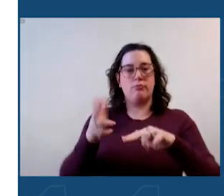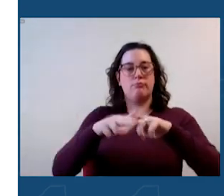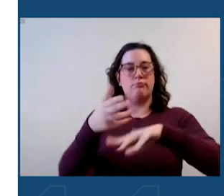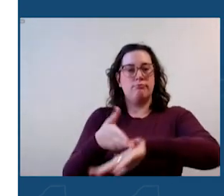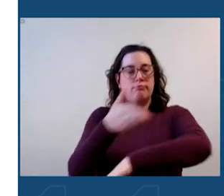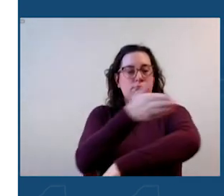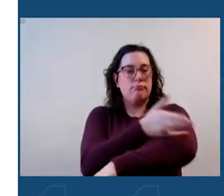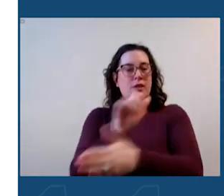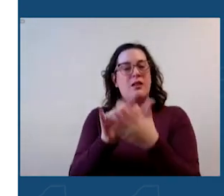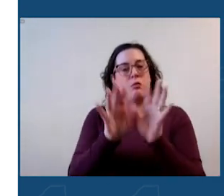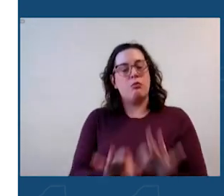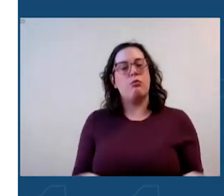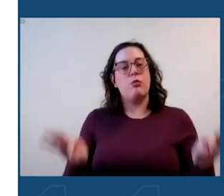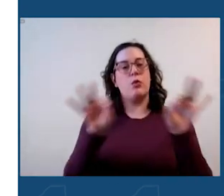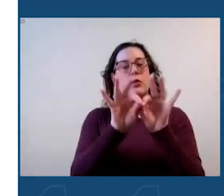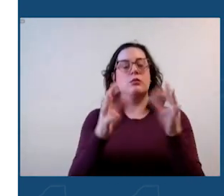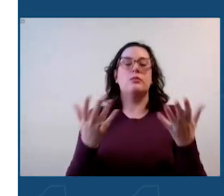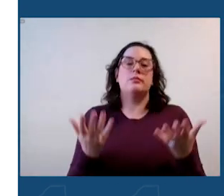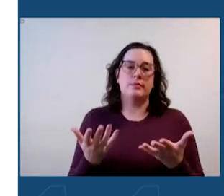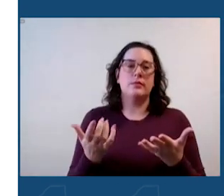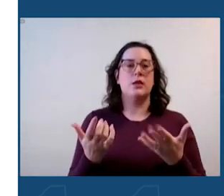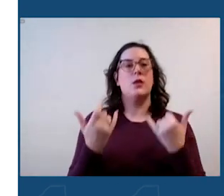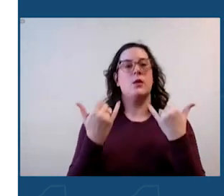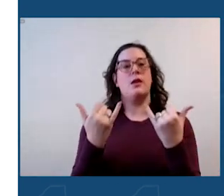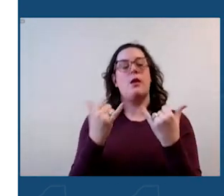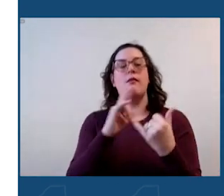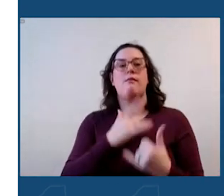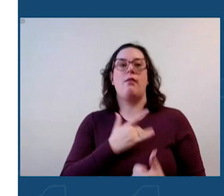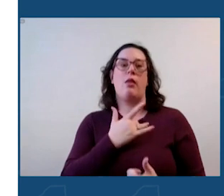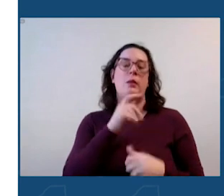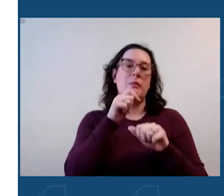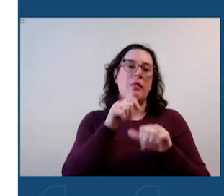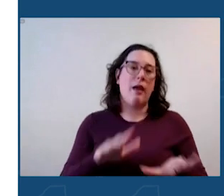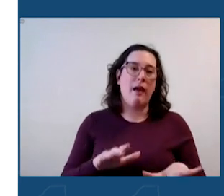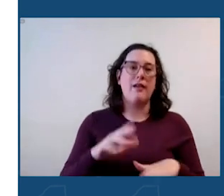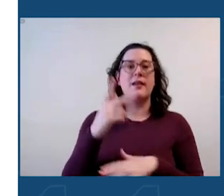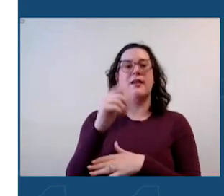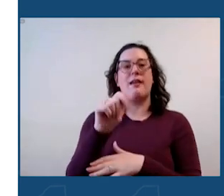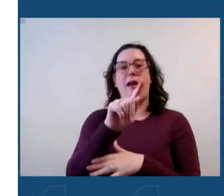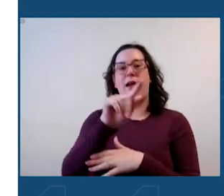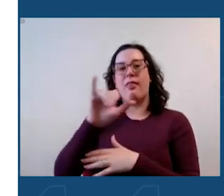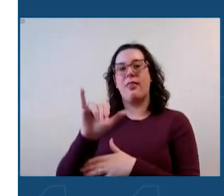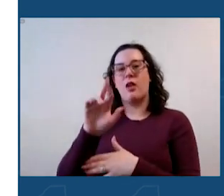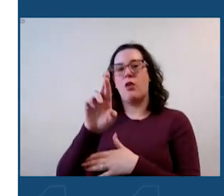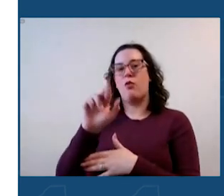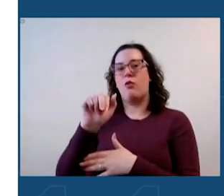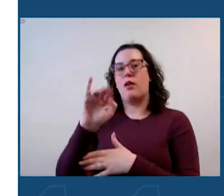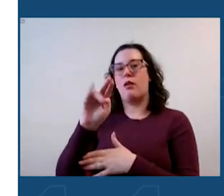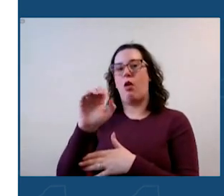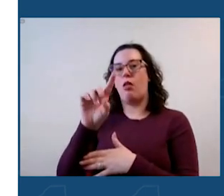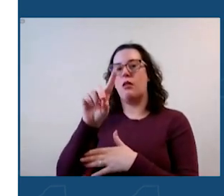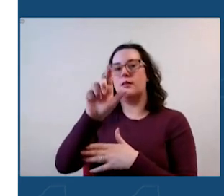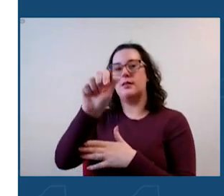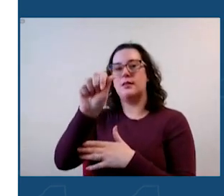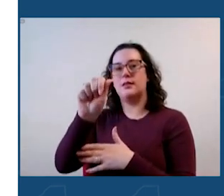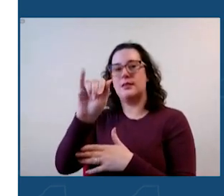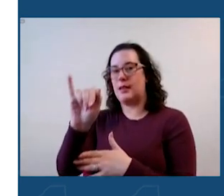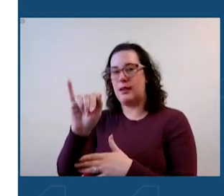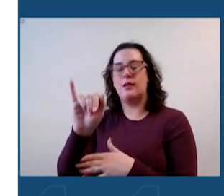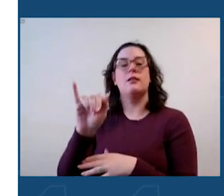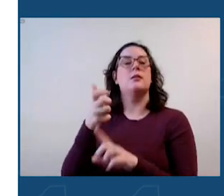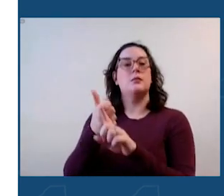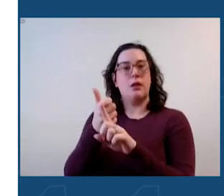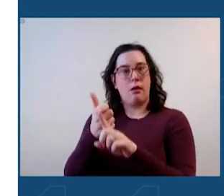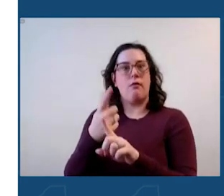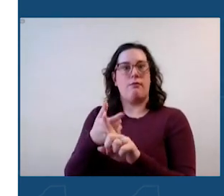important. And I'm so blessed to have Kathy Rinaldi, a native Long Islander, who had